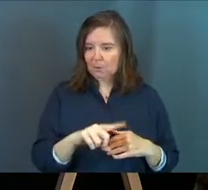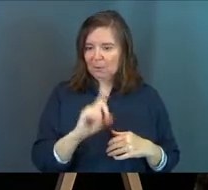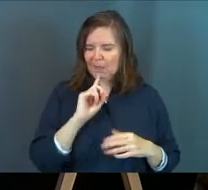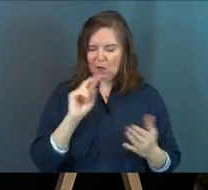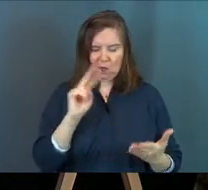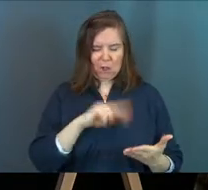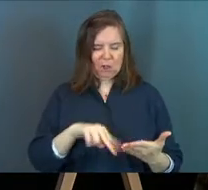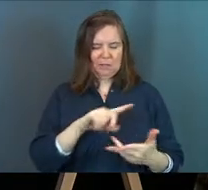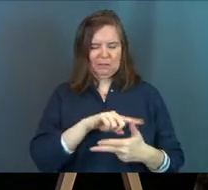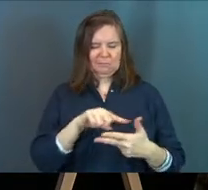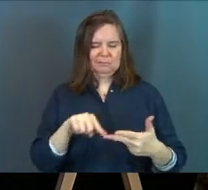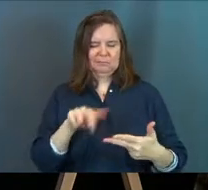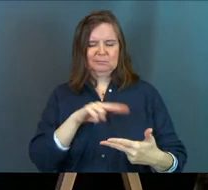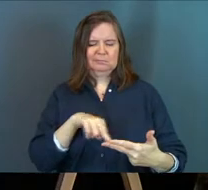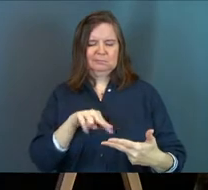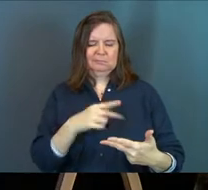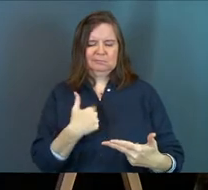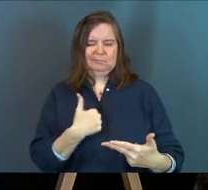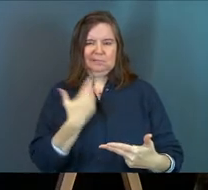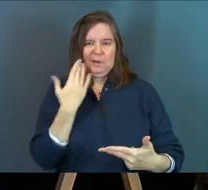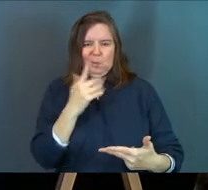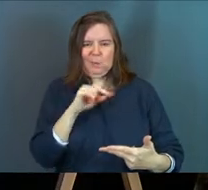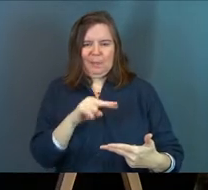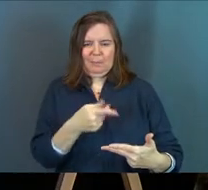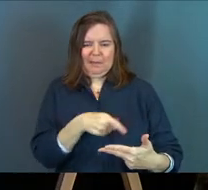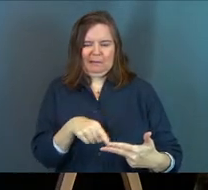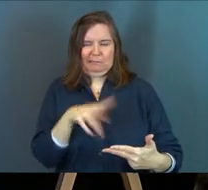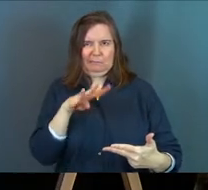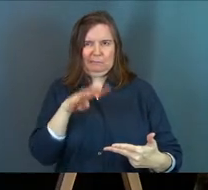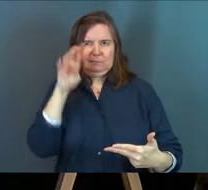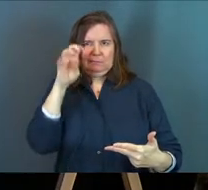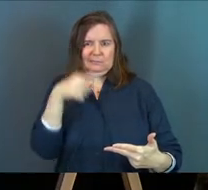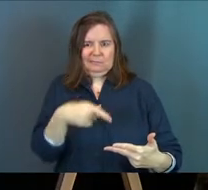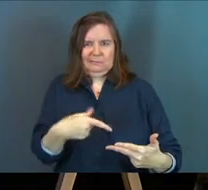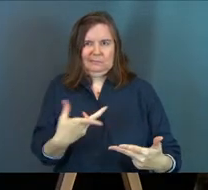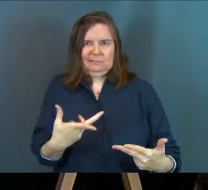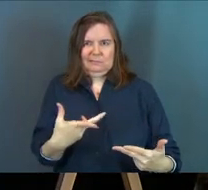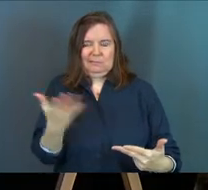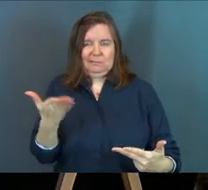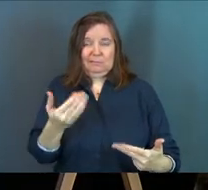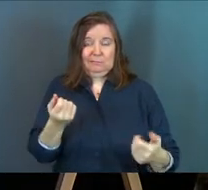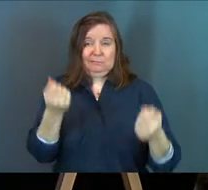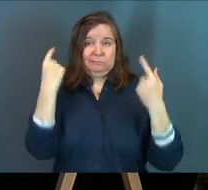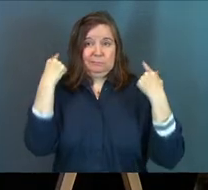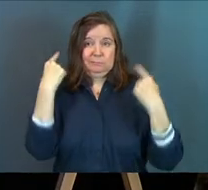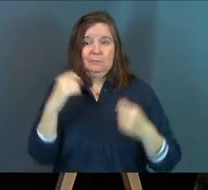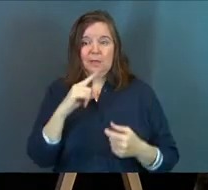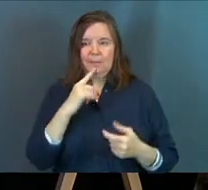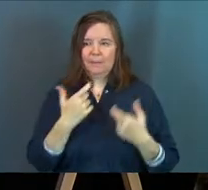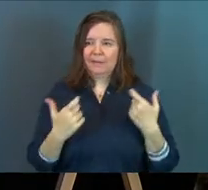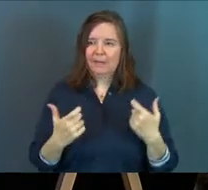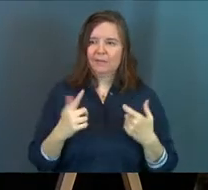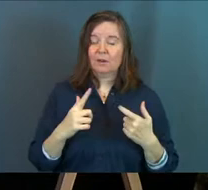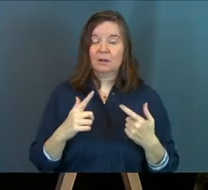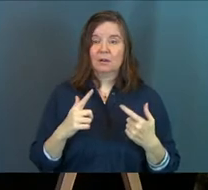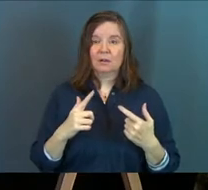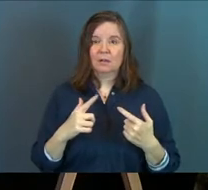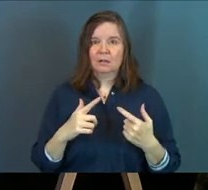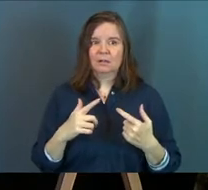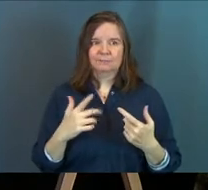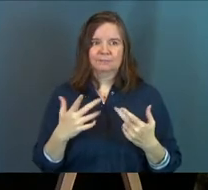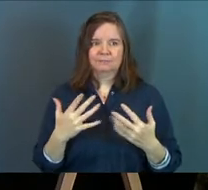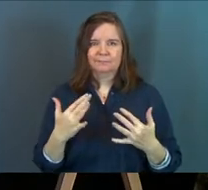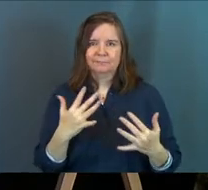are looking at these questions this morning. You're like, I don't even know what those questions mean. And like, if this has been a bit of a turf